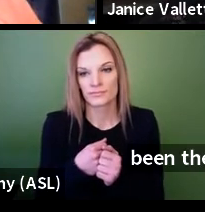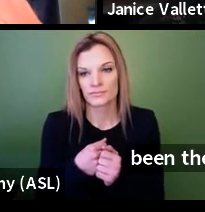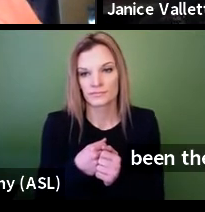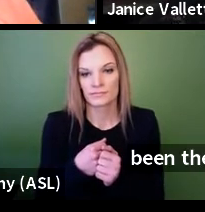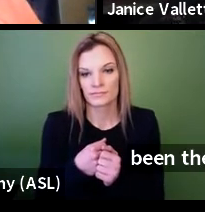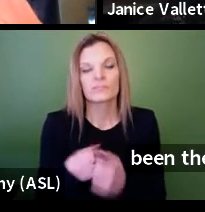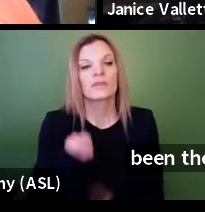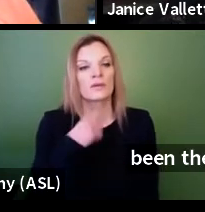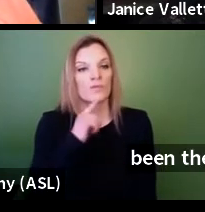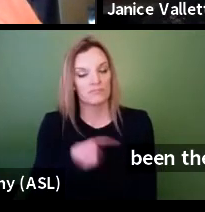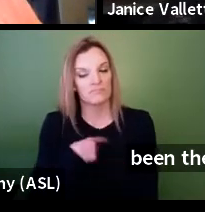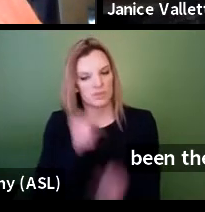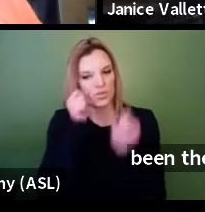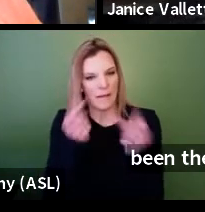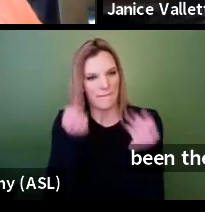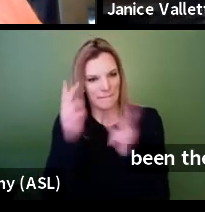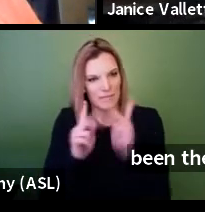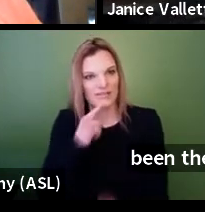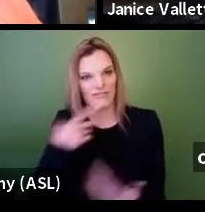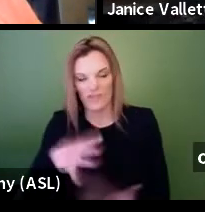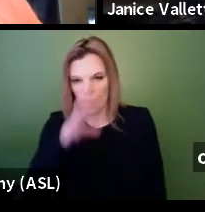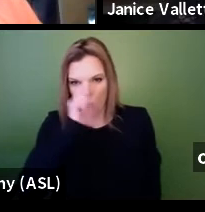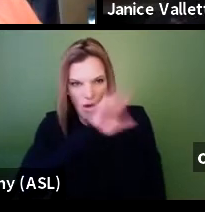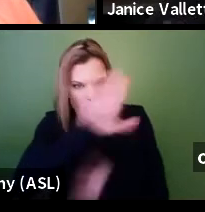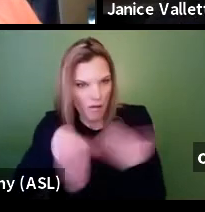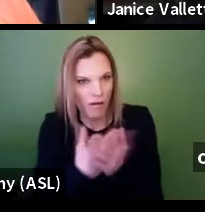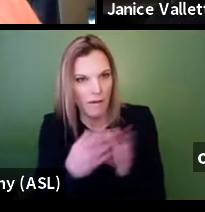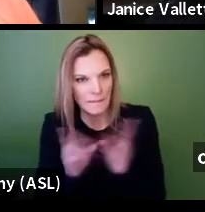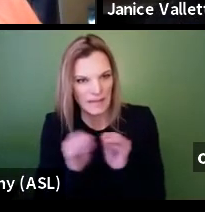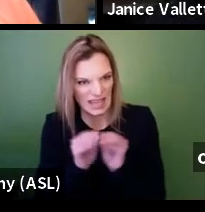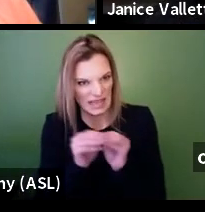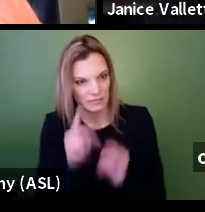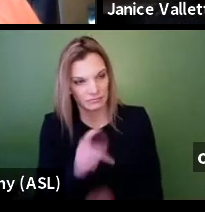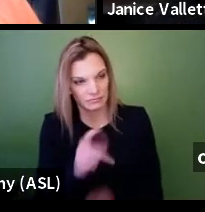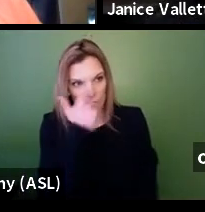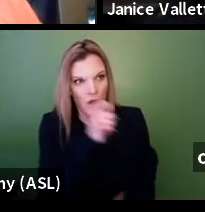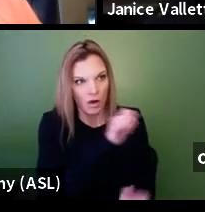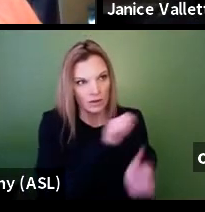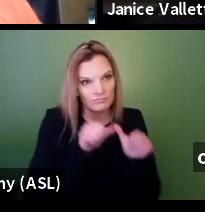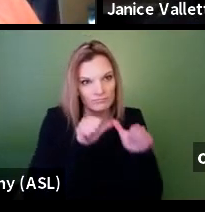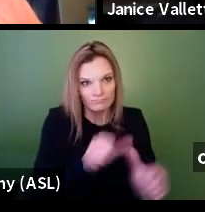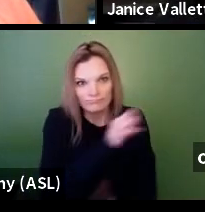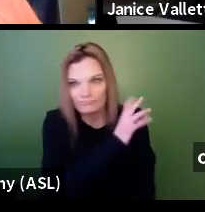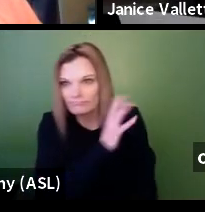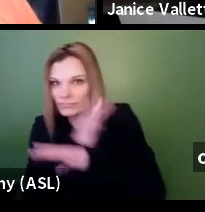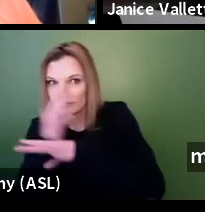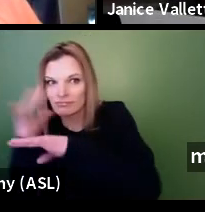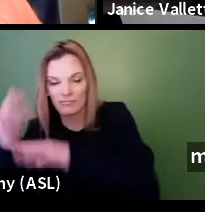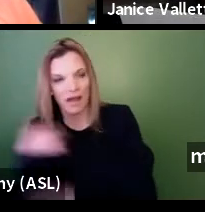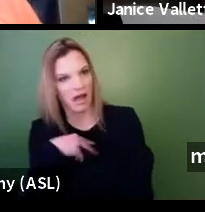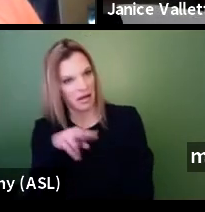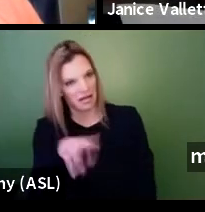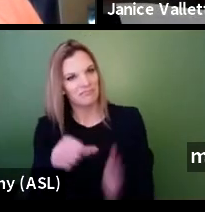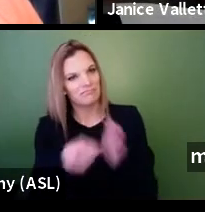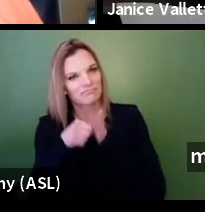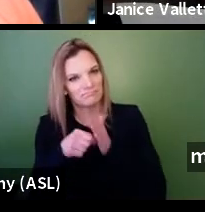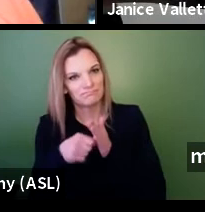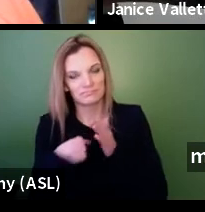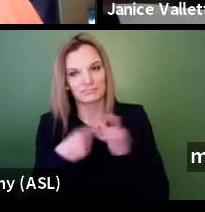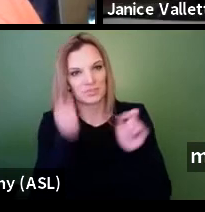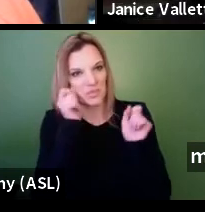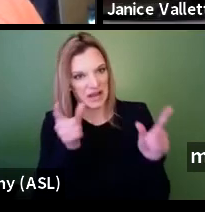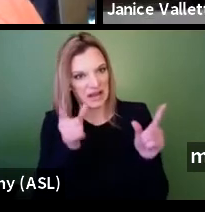all your meetings. That has, yeah, been super interesting, but it also, yeah. I did get a big response when